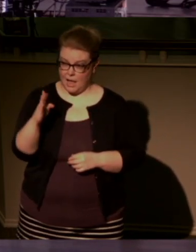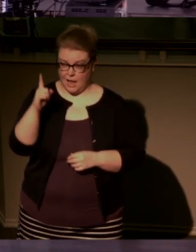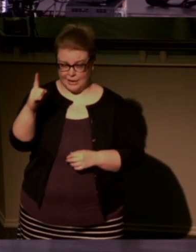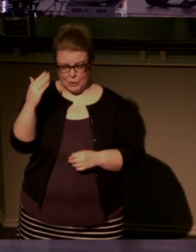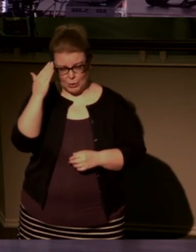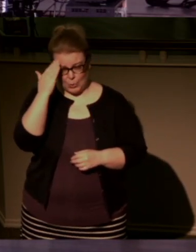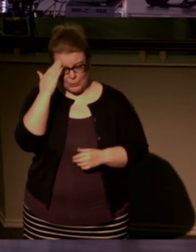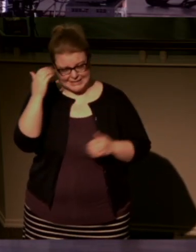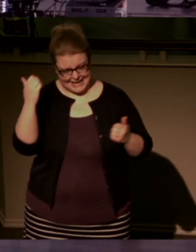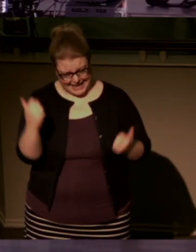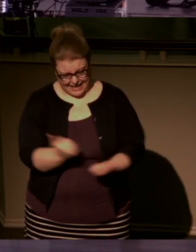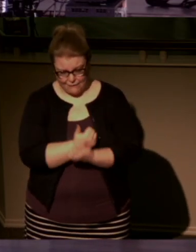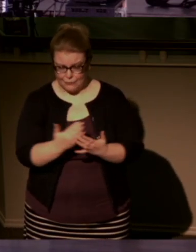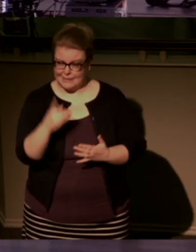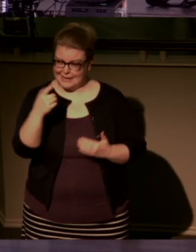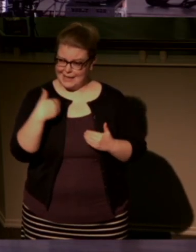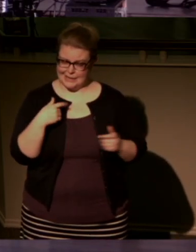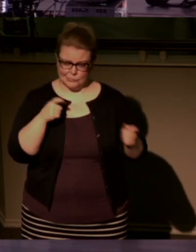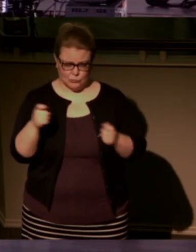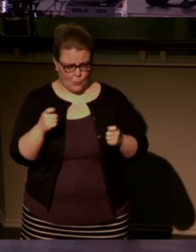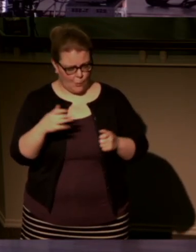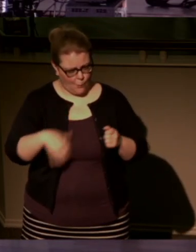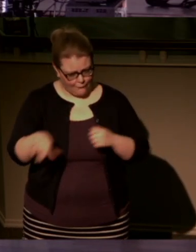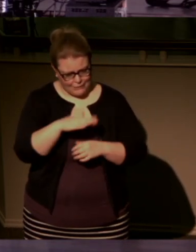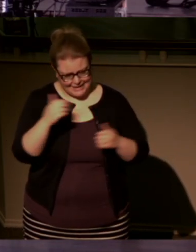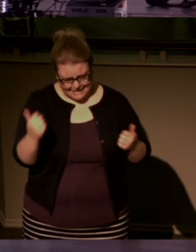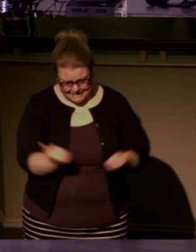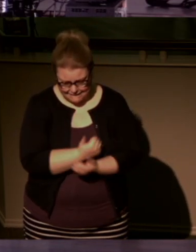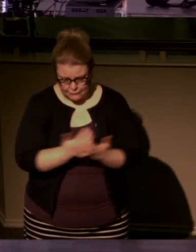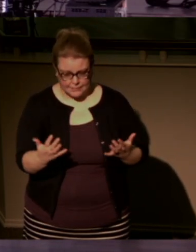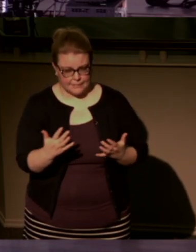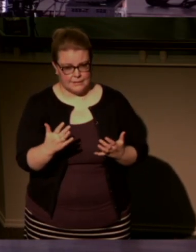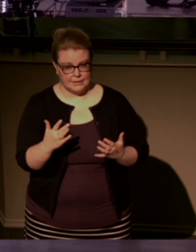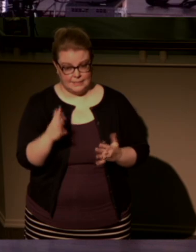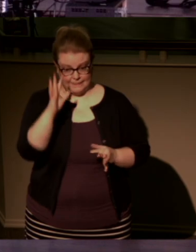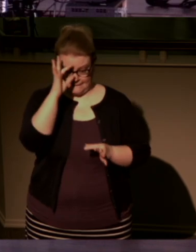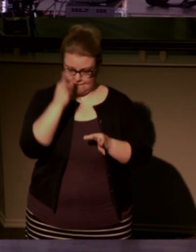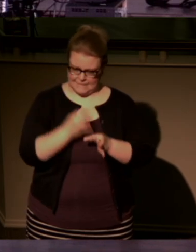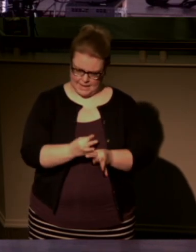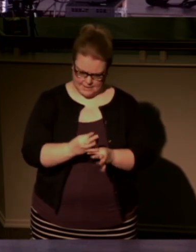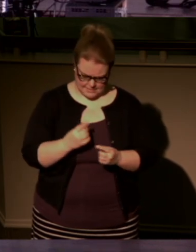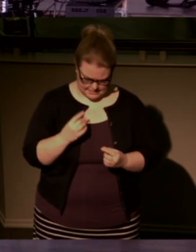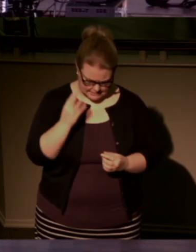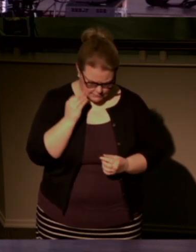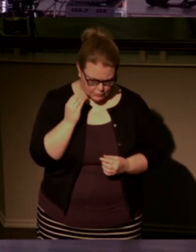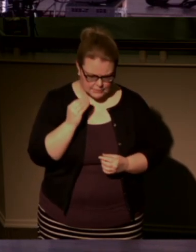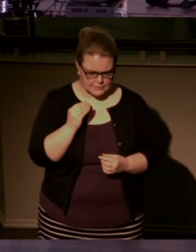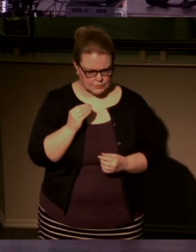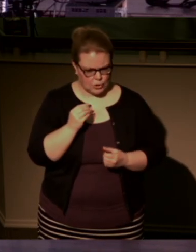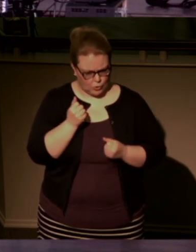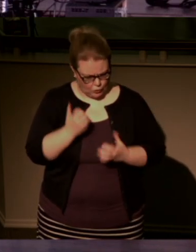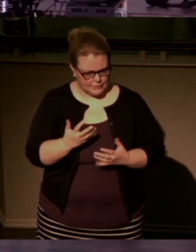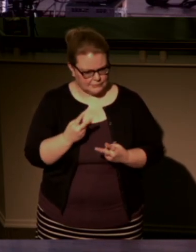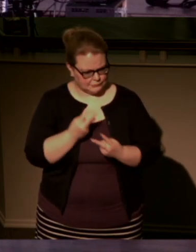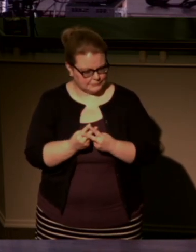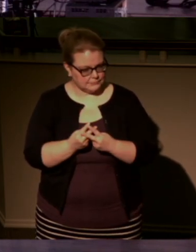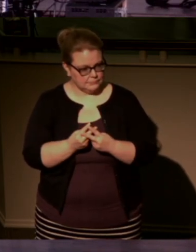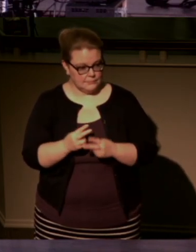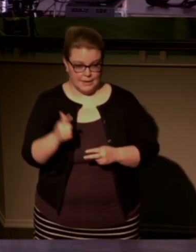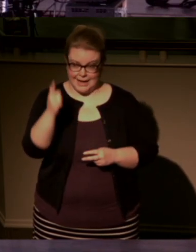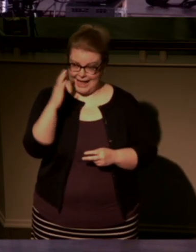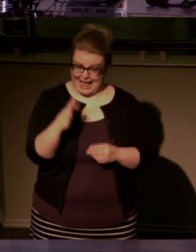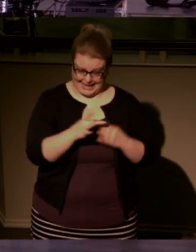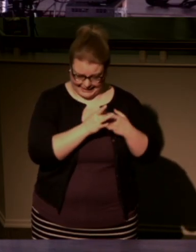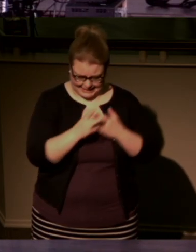over even that. And the trial, the faith test being what has you trapped. God leads them to a place